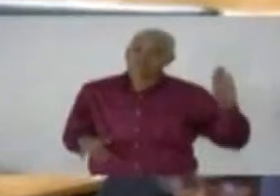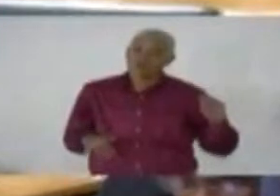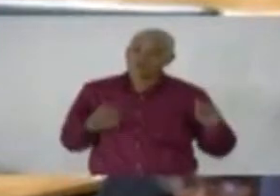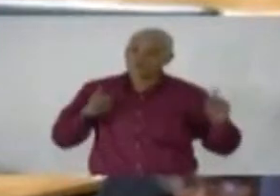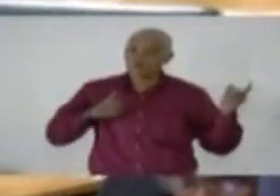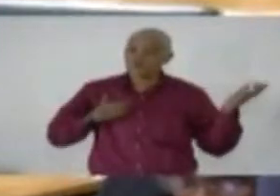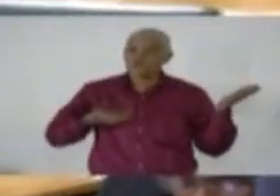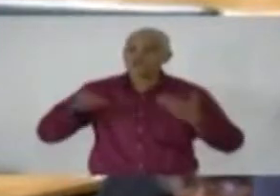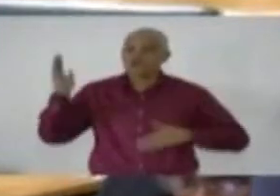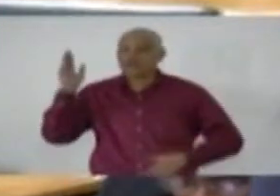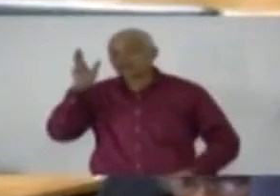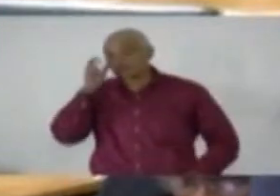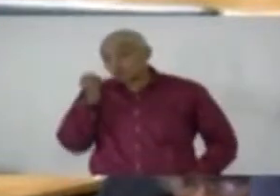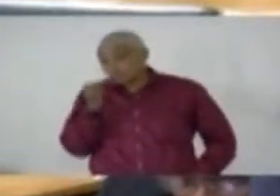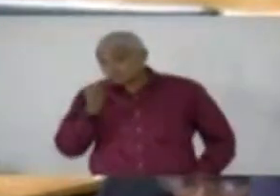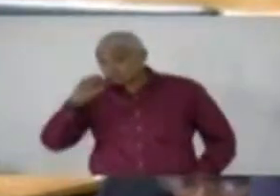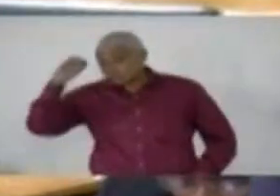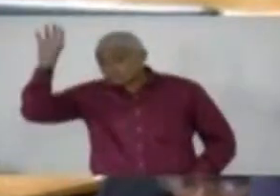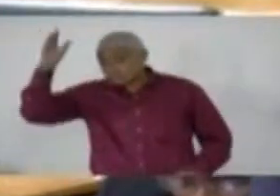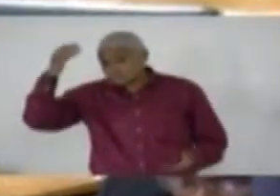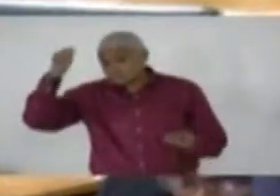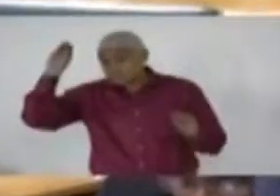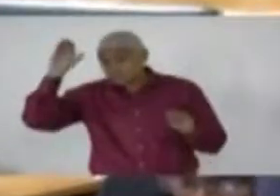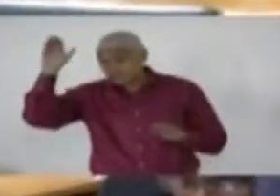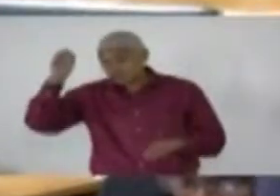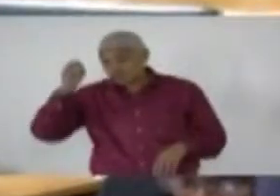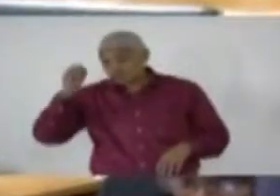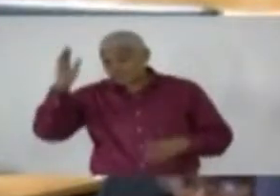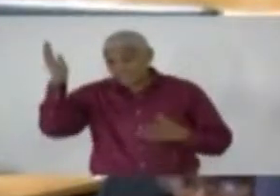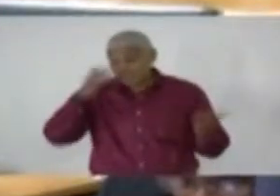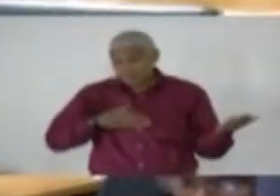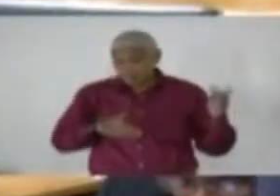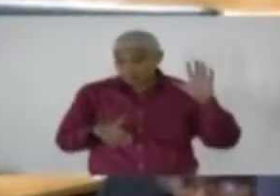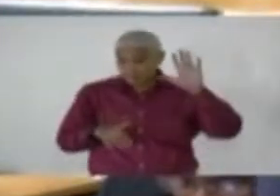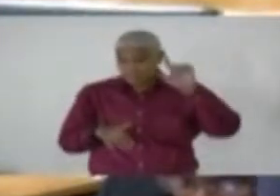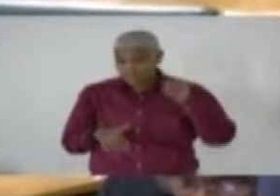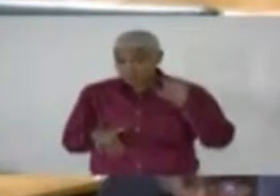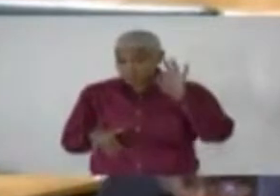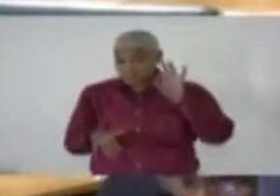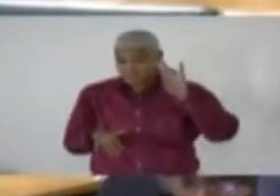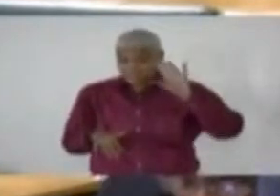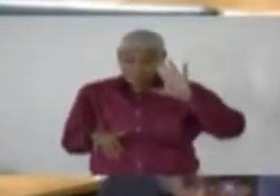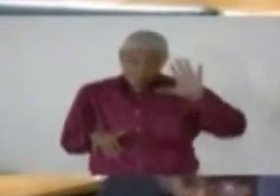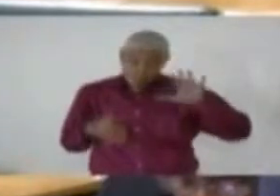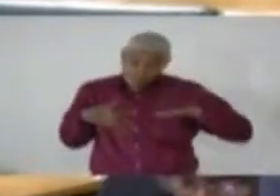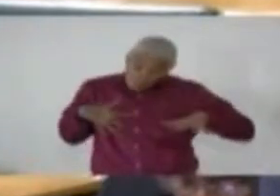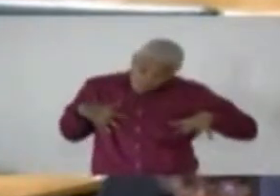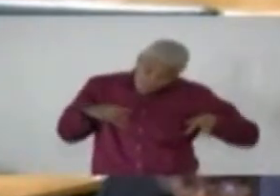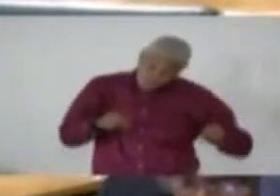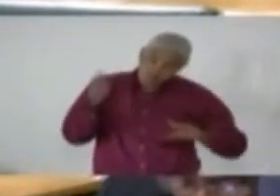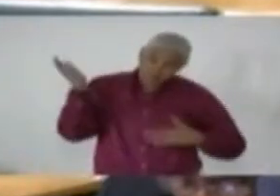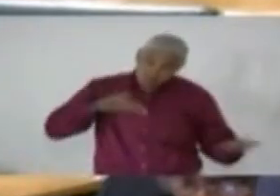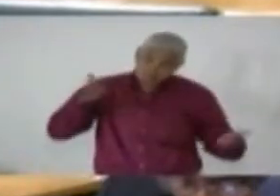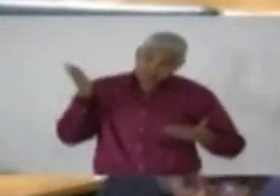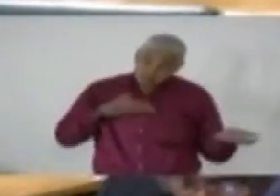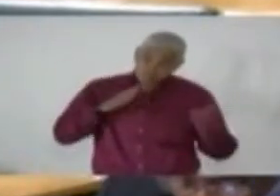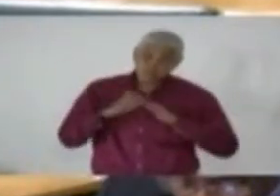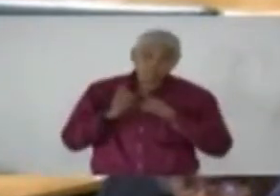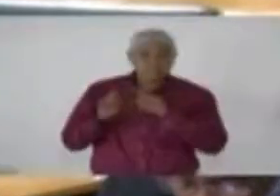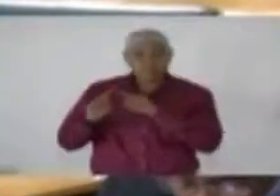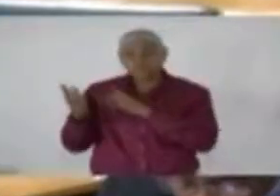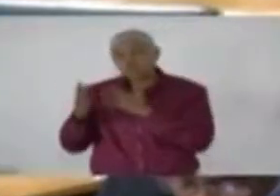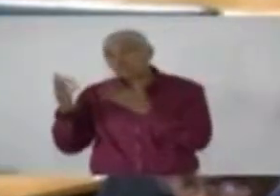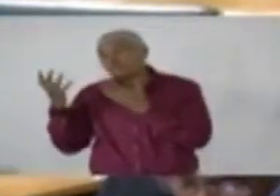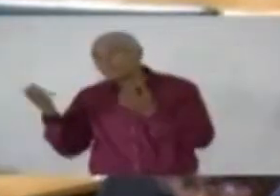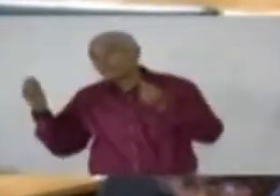exported, listen to the number. The import was $5.975 billion. We